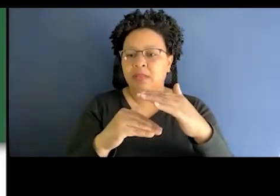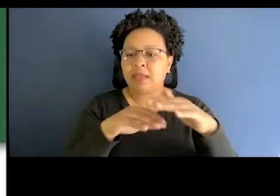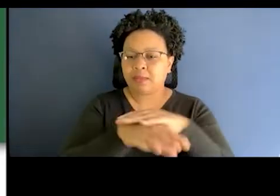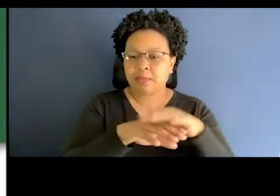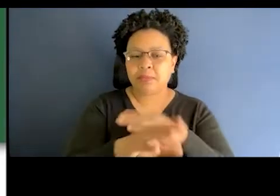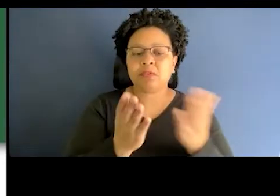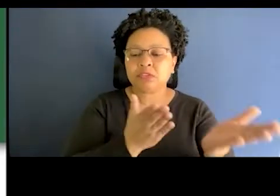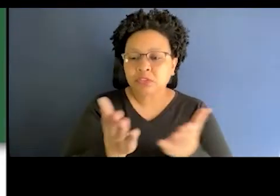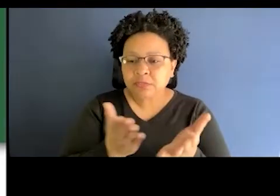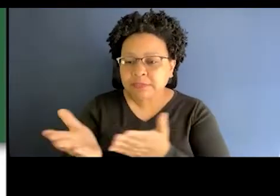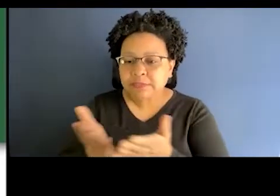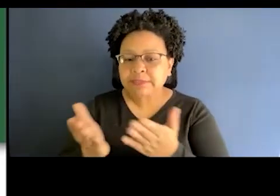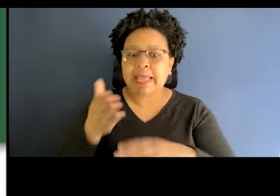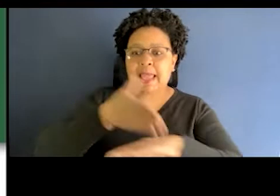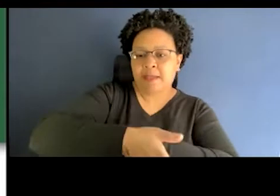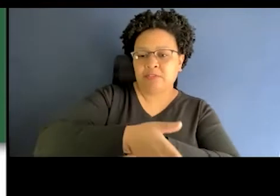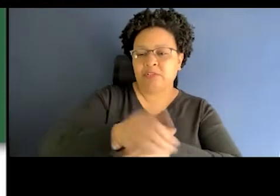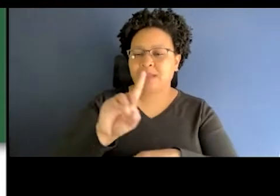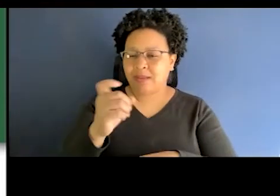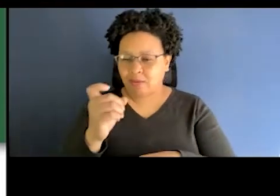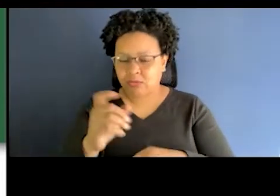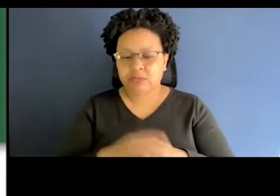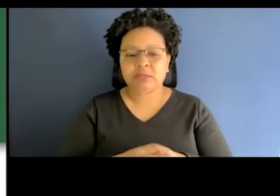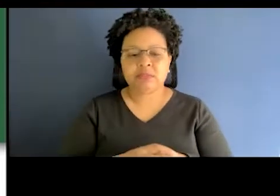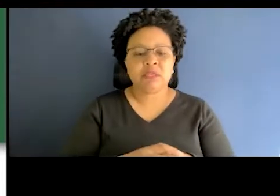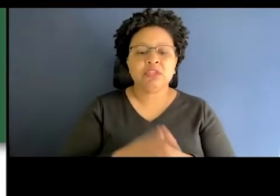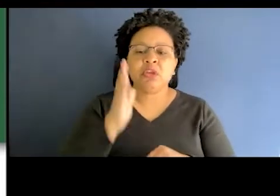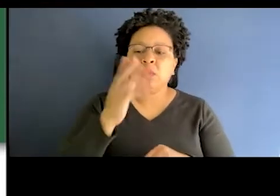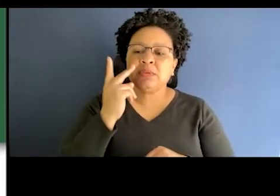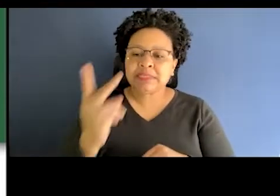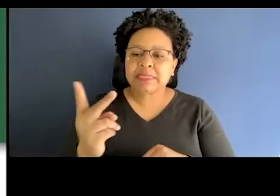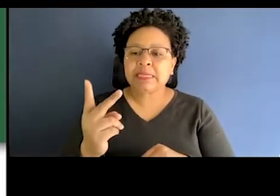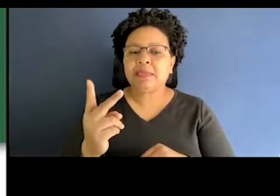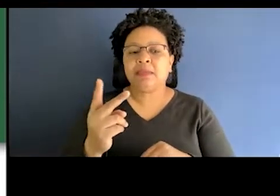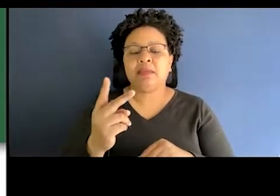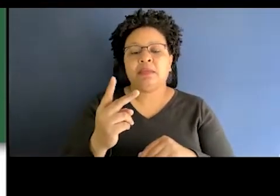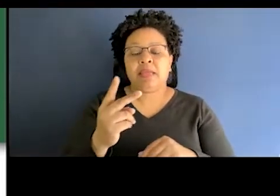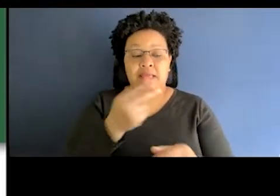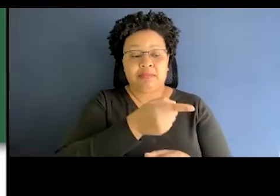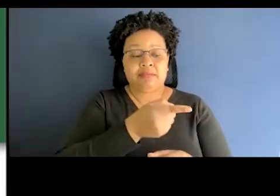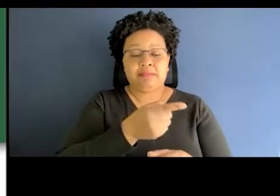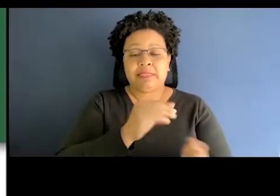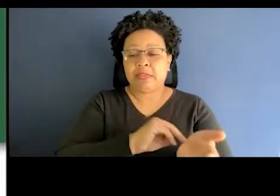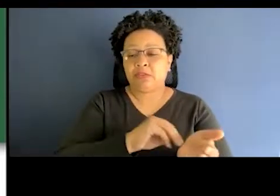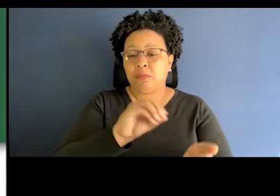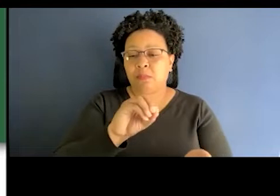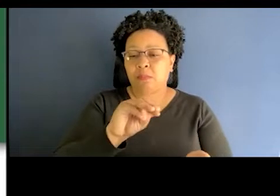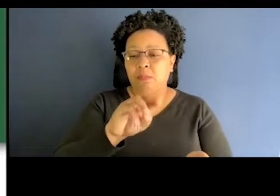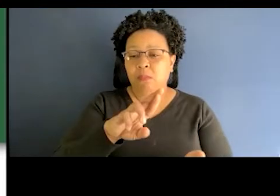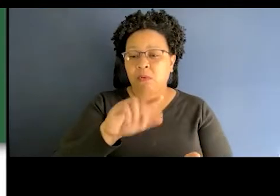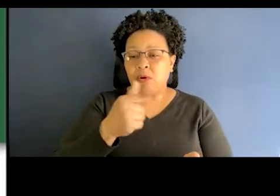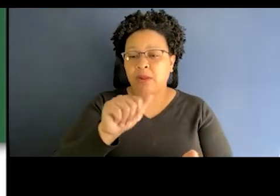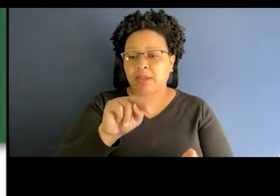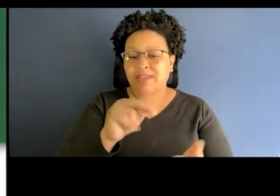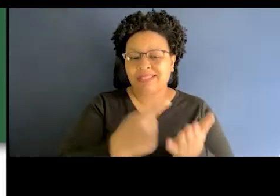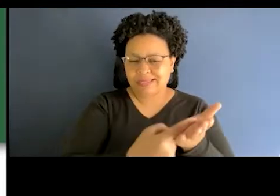will go into this a little bit more in our presentation, where you see, as Dr. Morgan talks a little bit more about in her